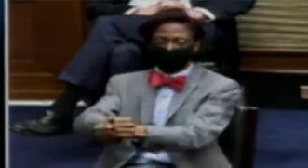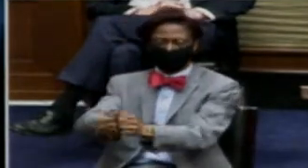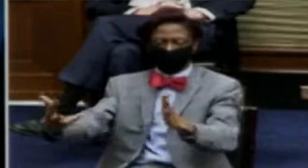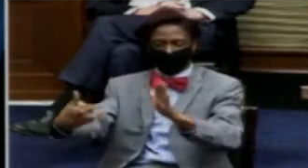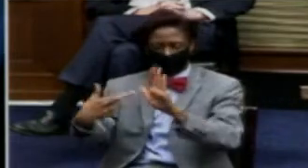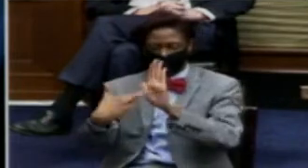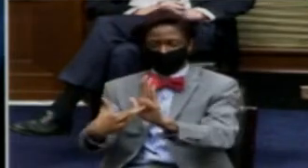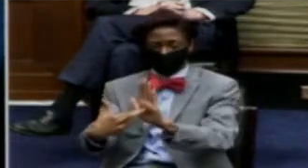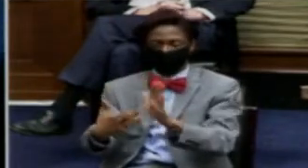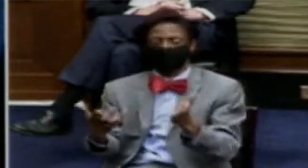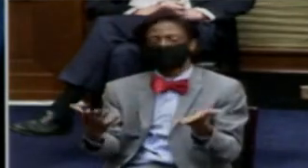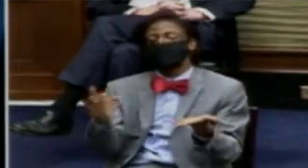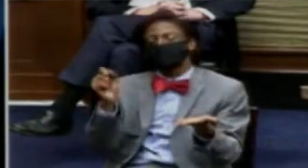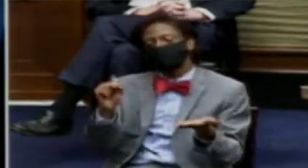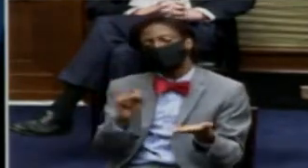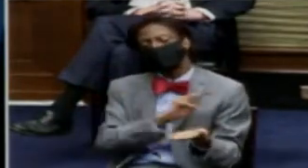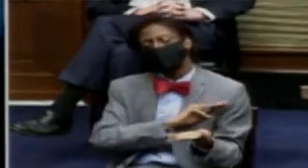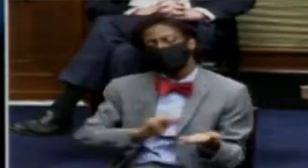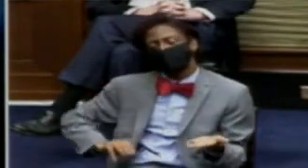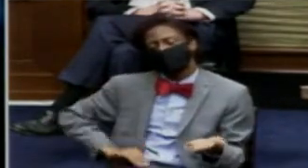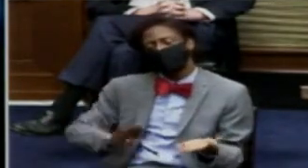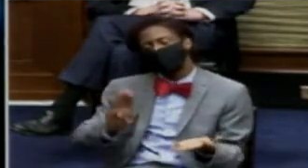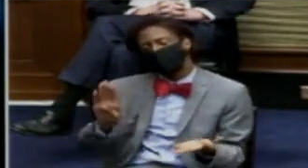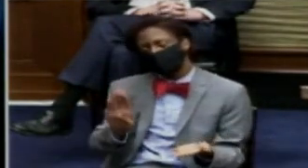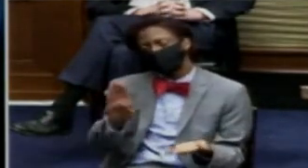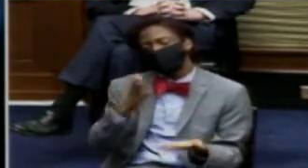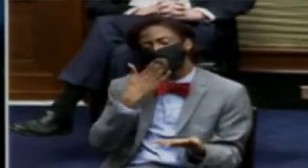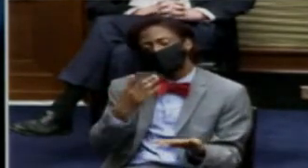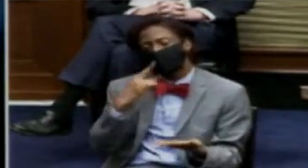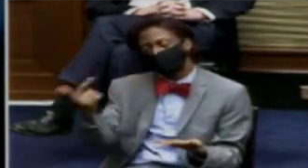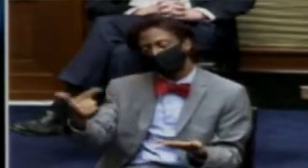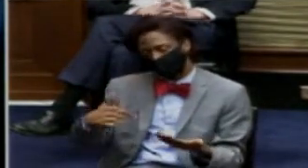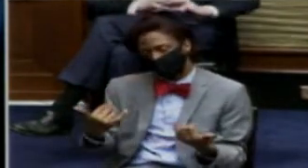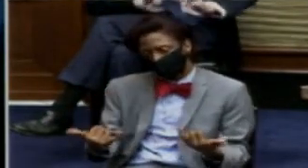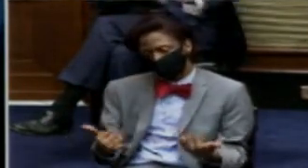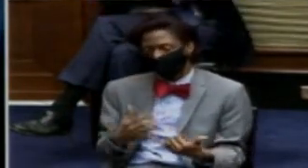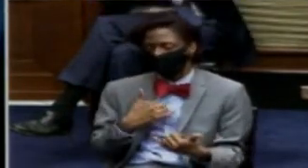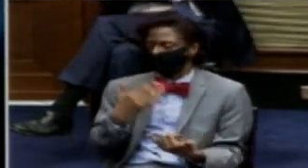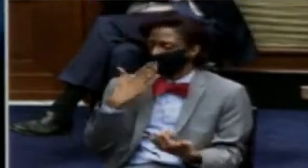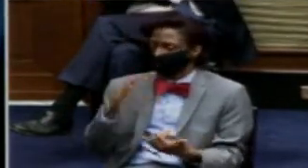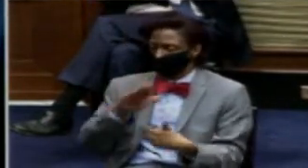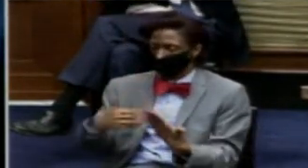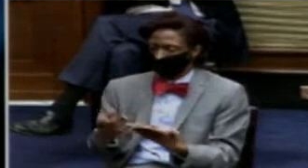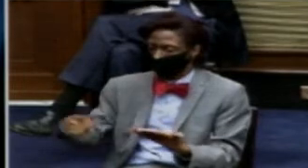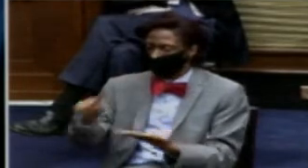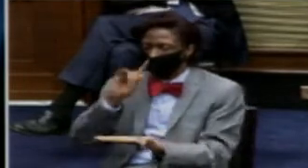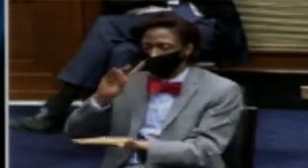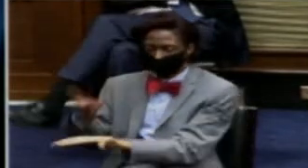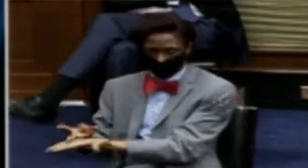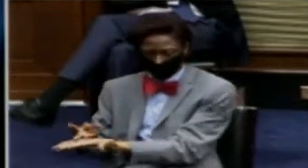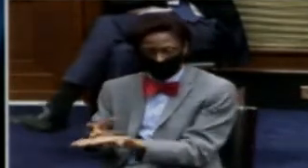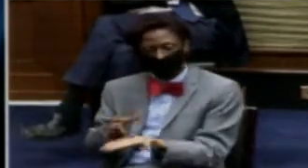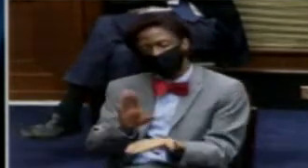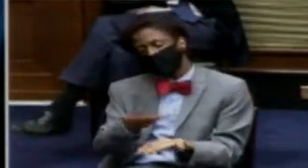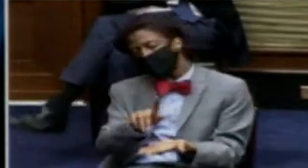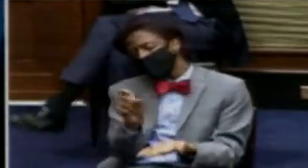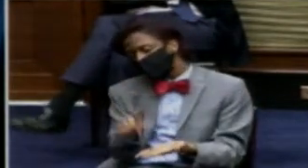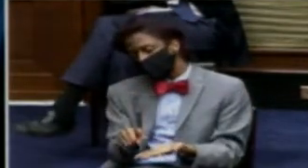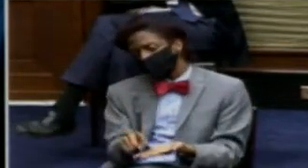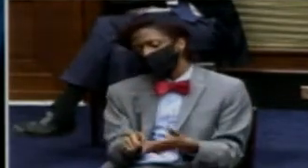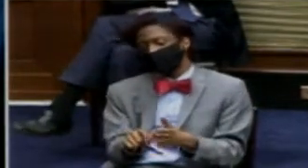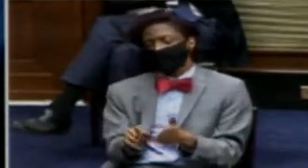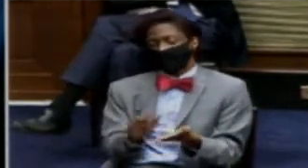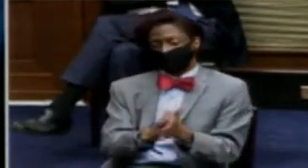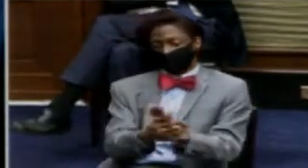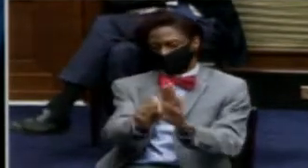So, Mayor Bowser, thank you for being here today, and I thank all the witnesses. Is statehood the only way to end